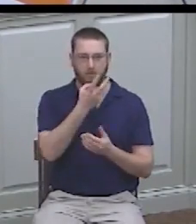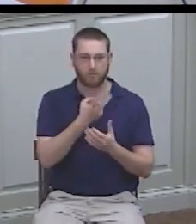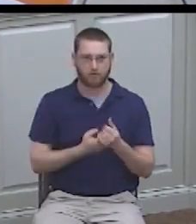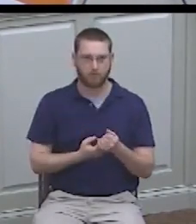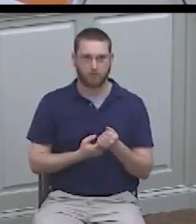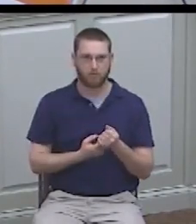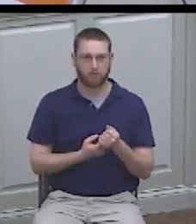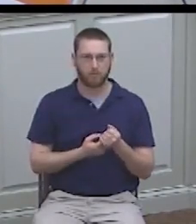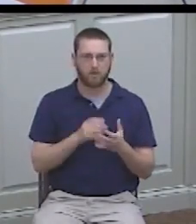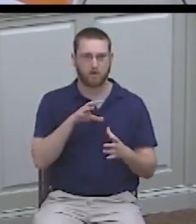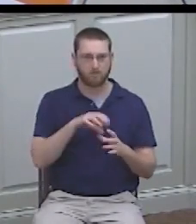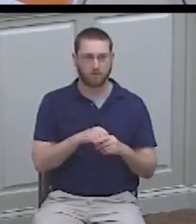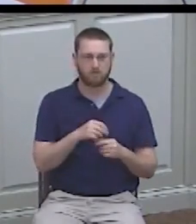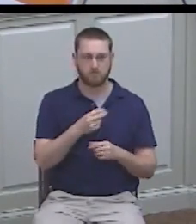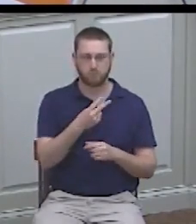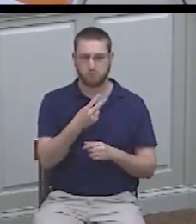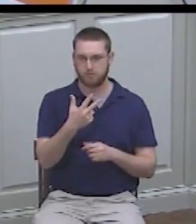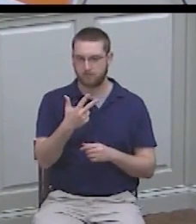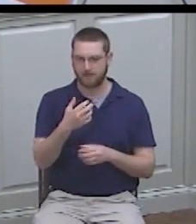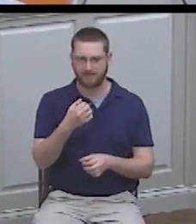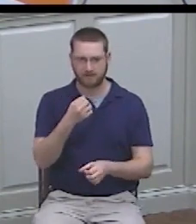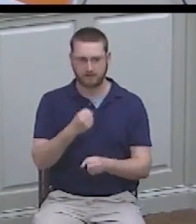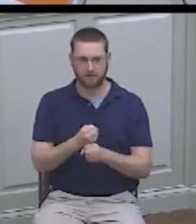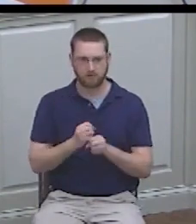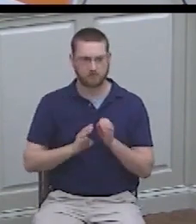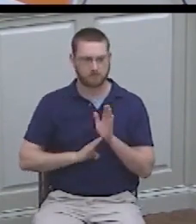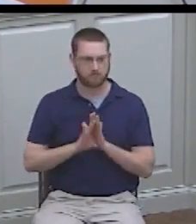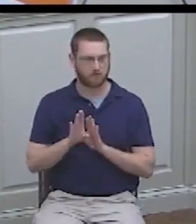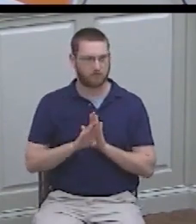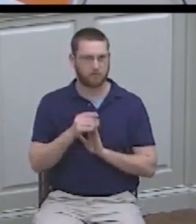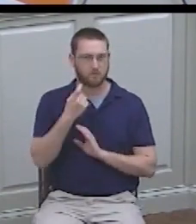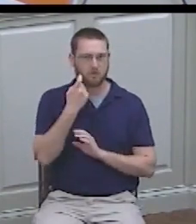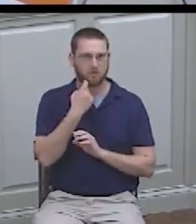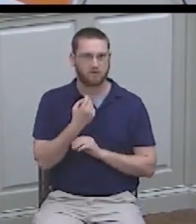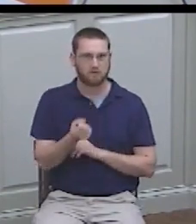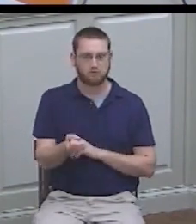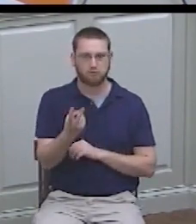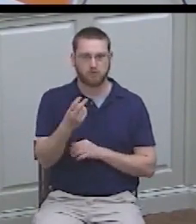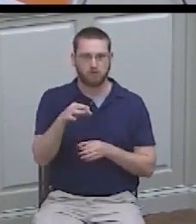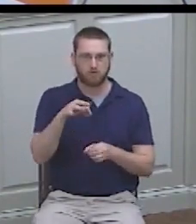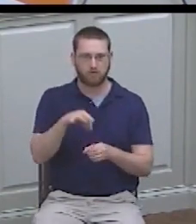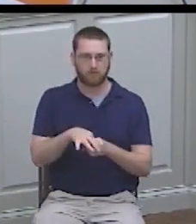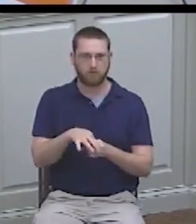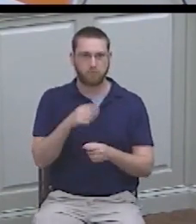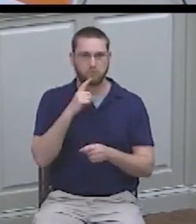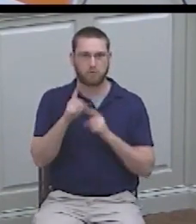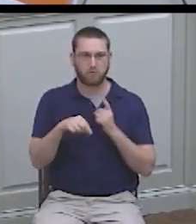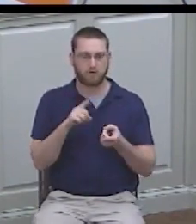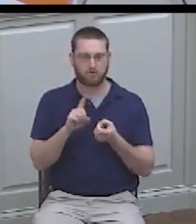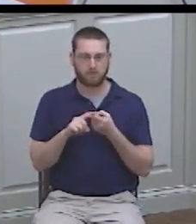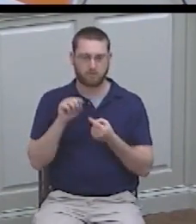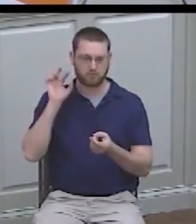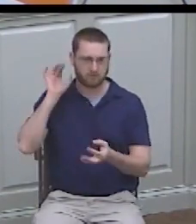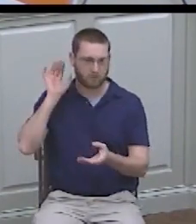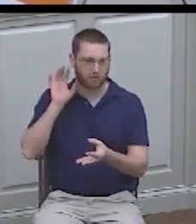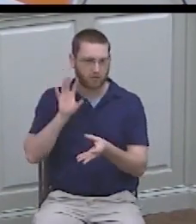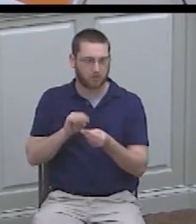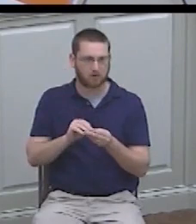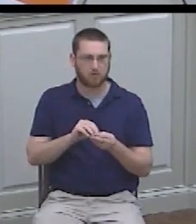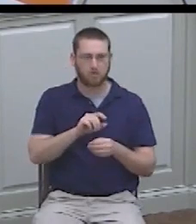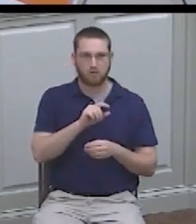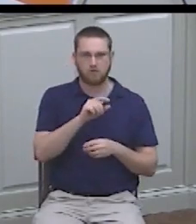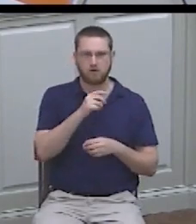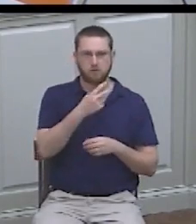several years in development. With the last two votes, really, you're talking about the culmination of 24, 36